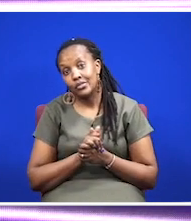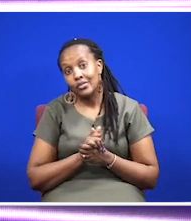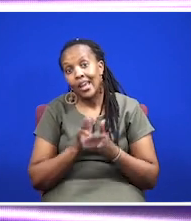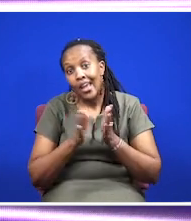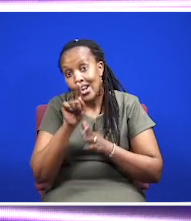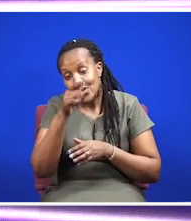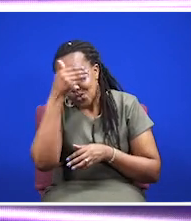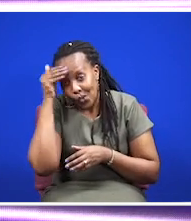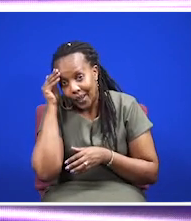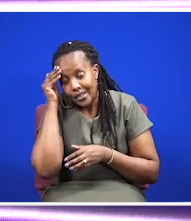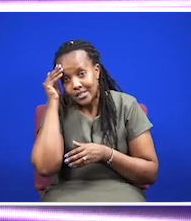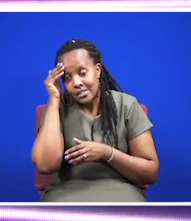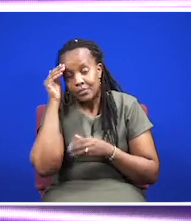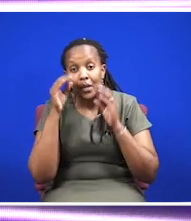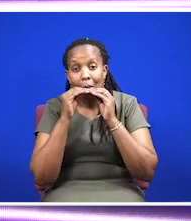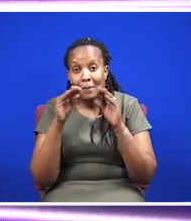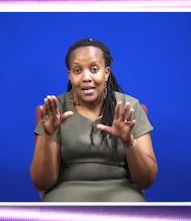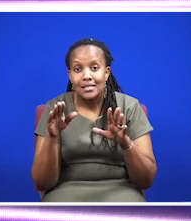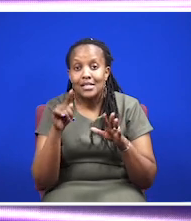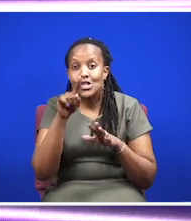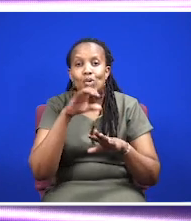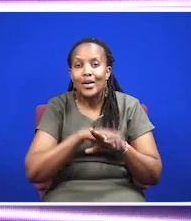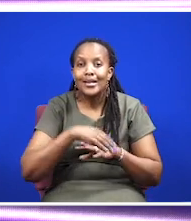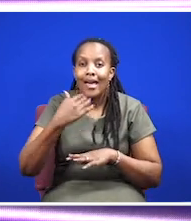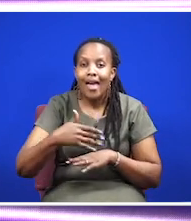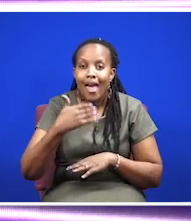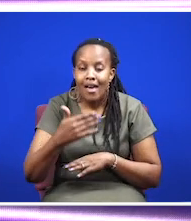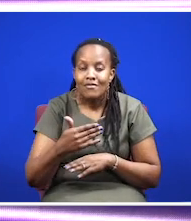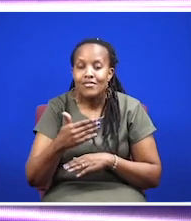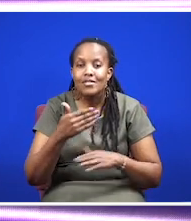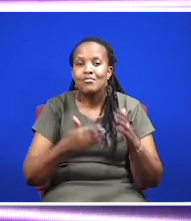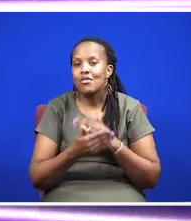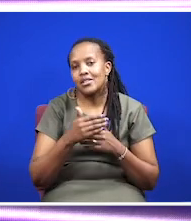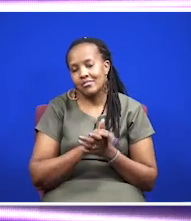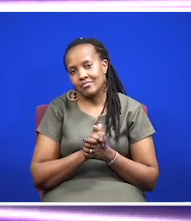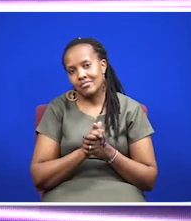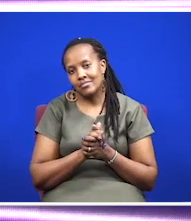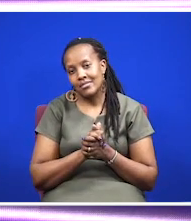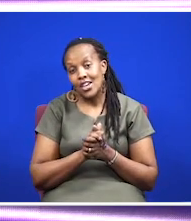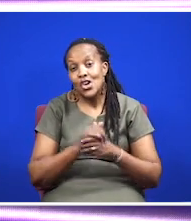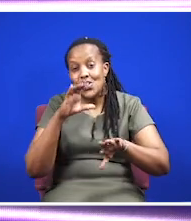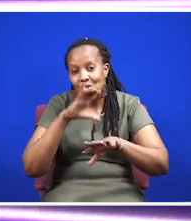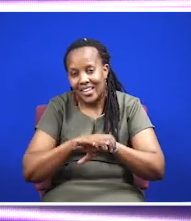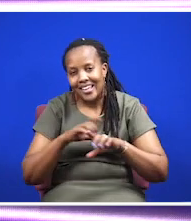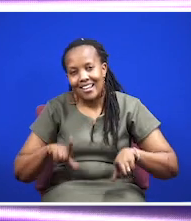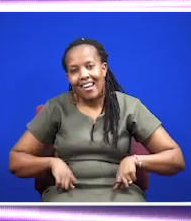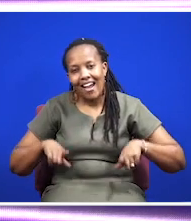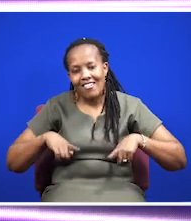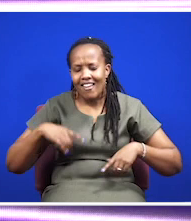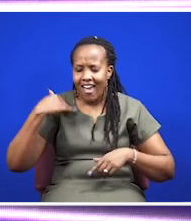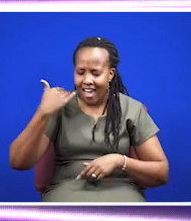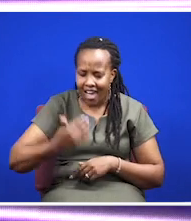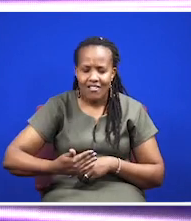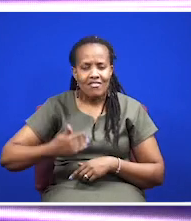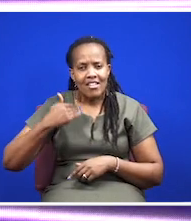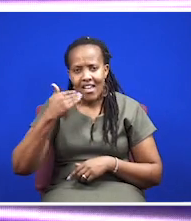is a blessing that God gives them every morning. He renews his mercies by giving them life, and that same life